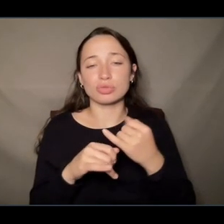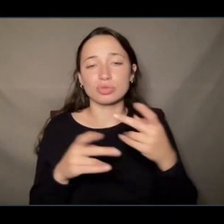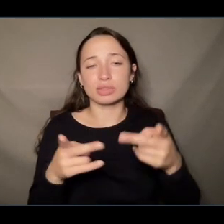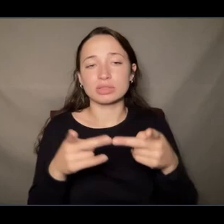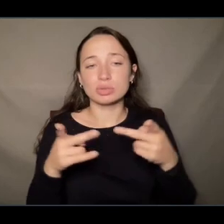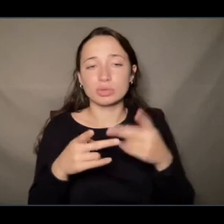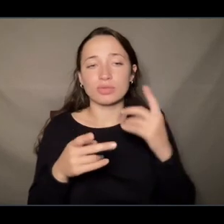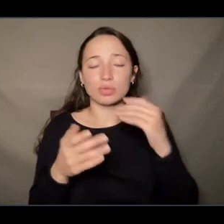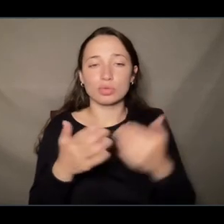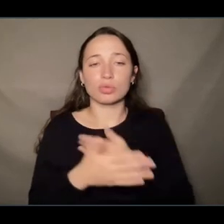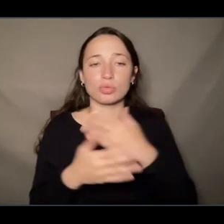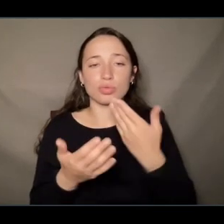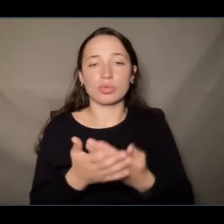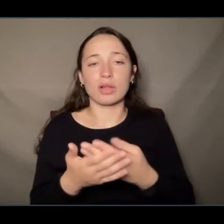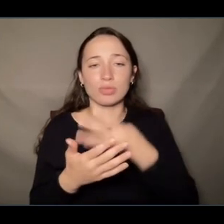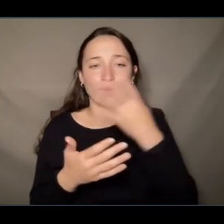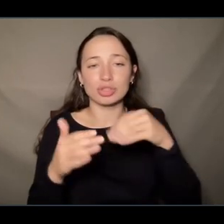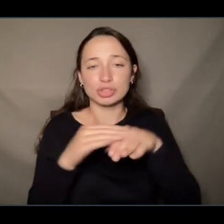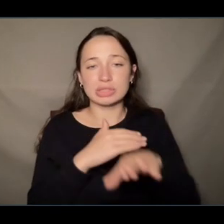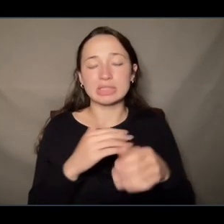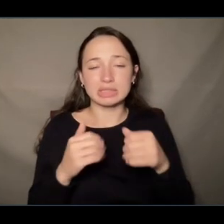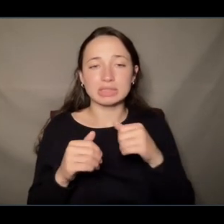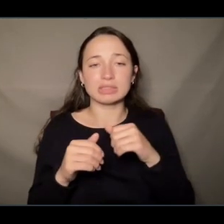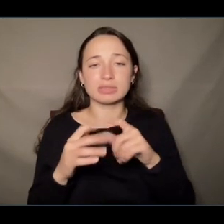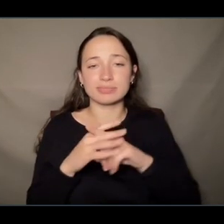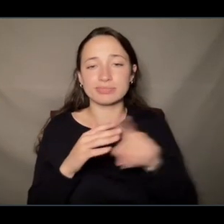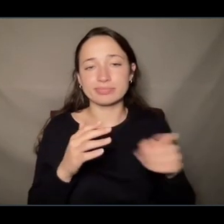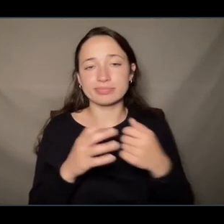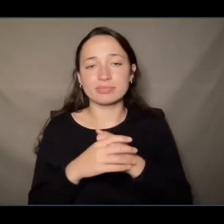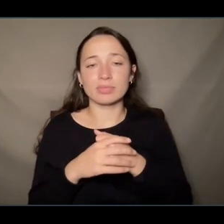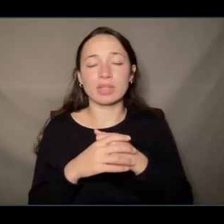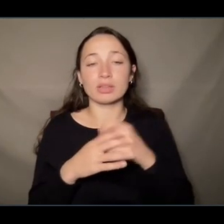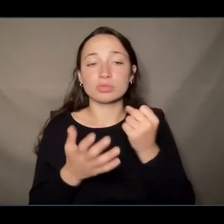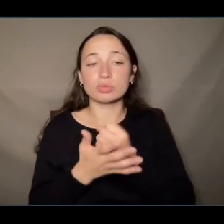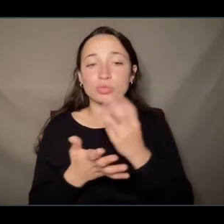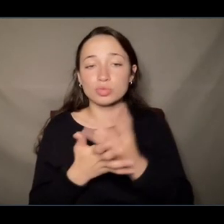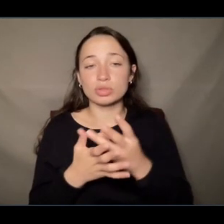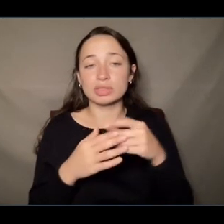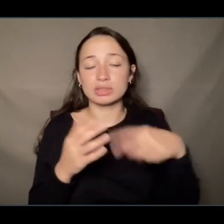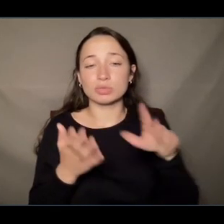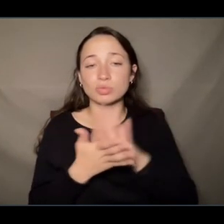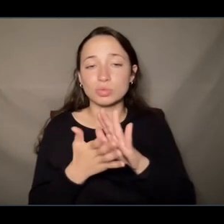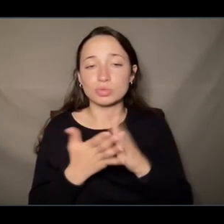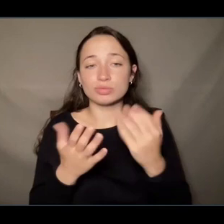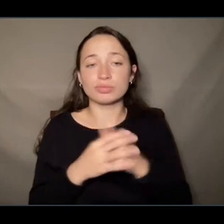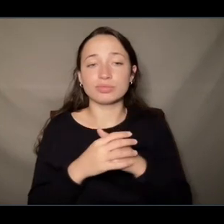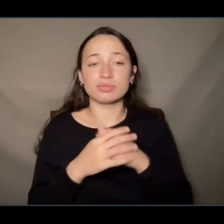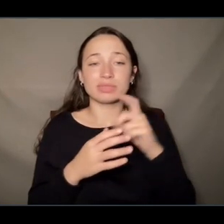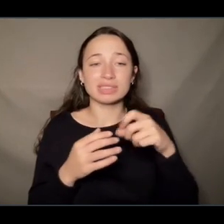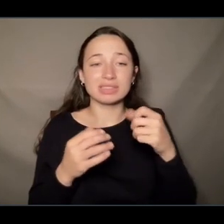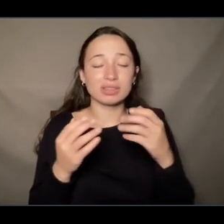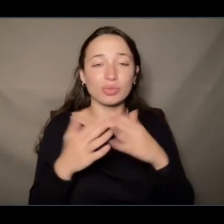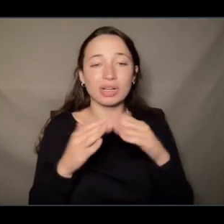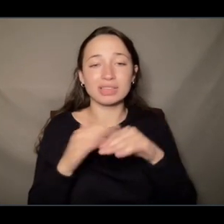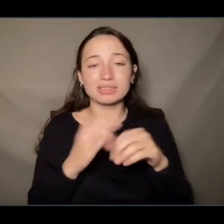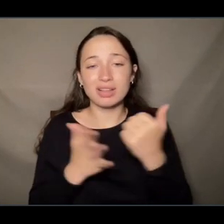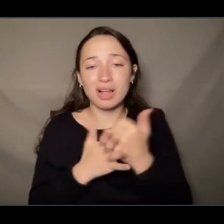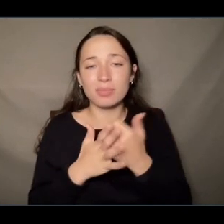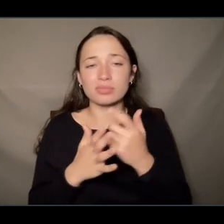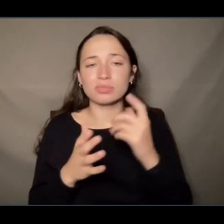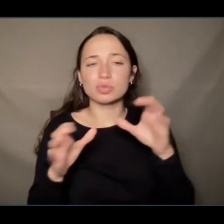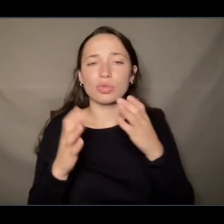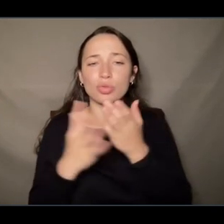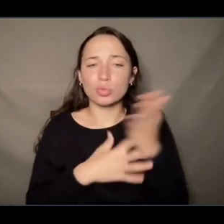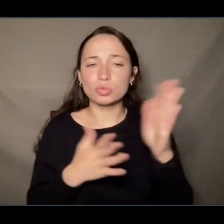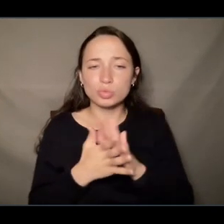Institute for our Newly Arriving Refugees, or the social workers in each of the school. So how does somebody in the community access help? They do it through